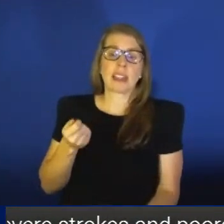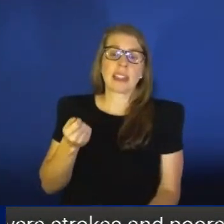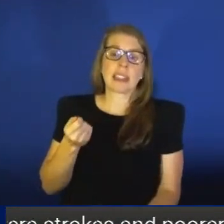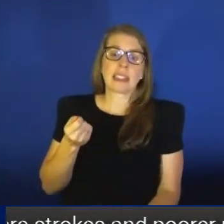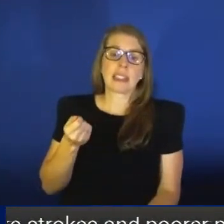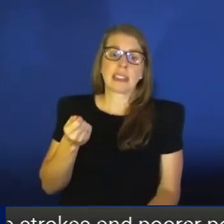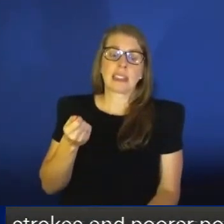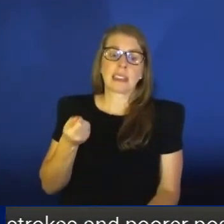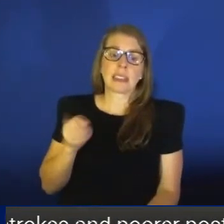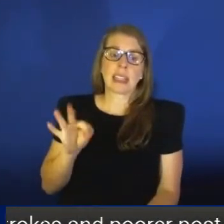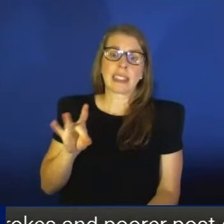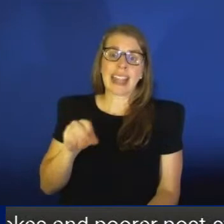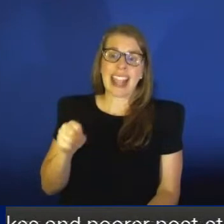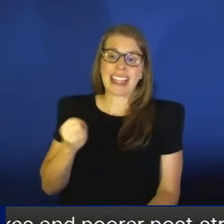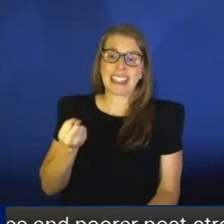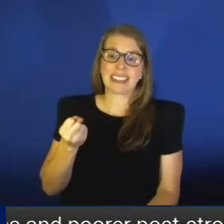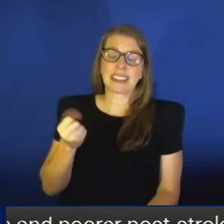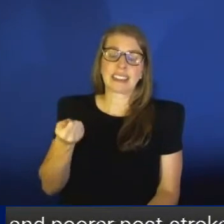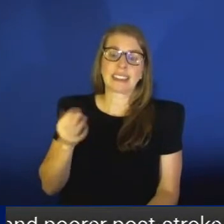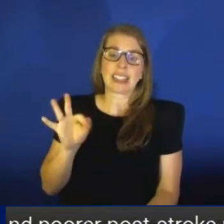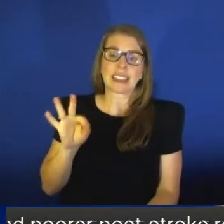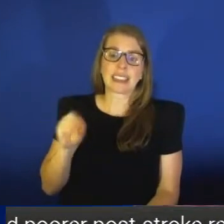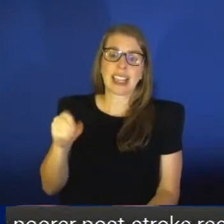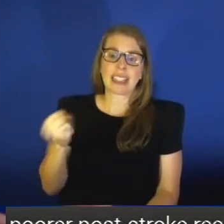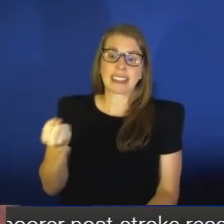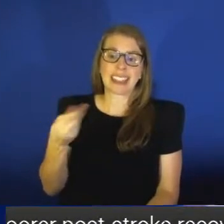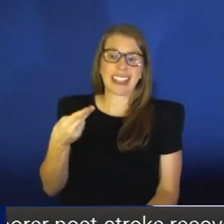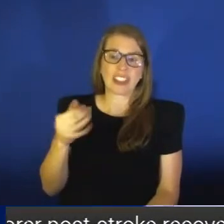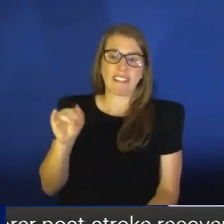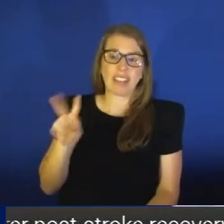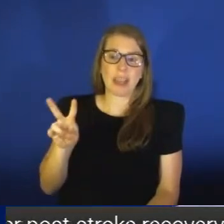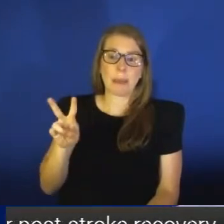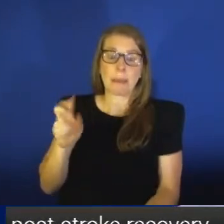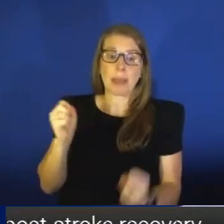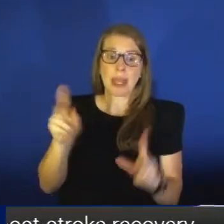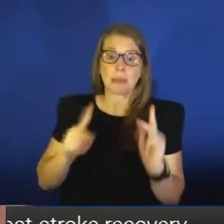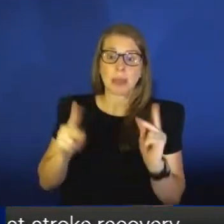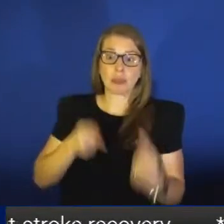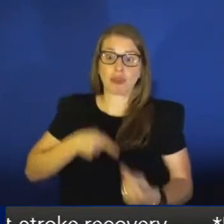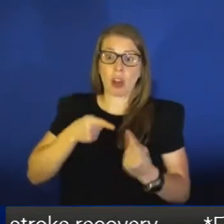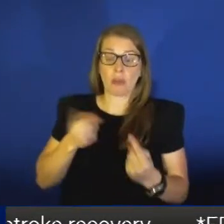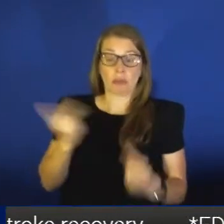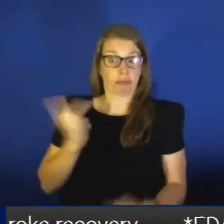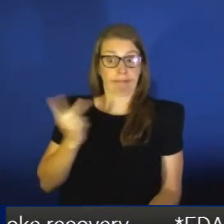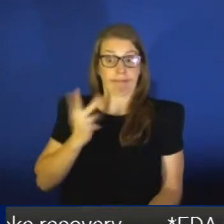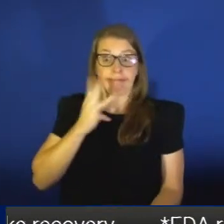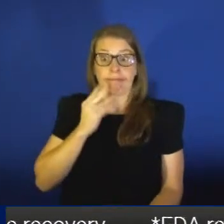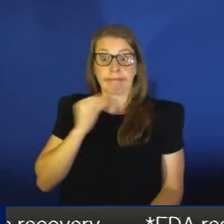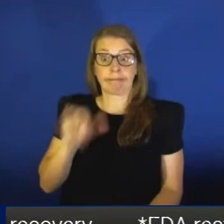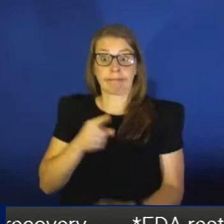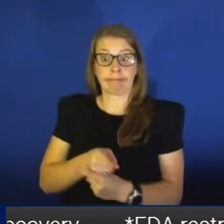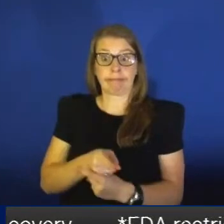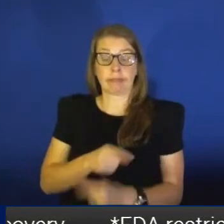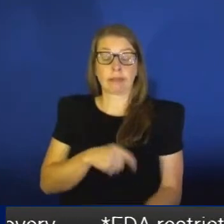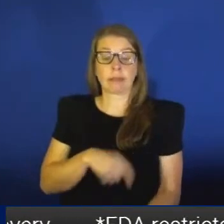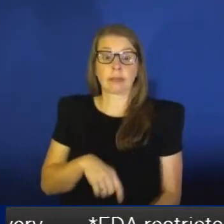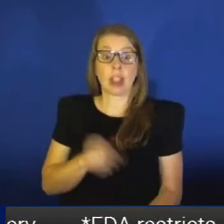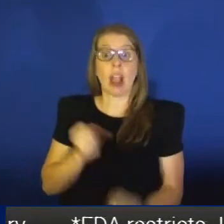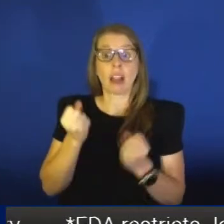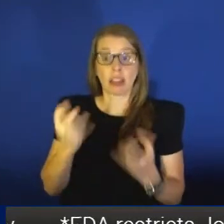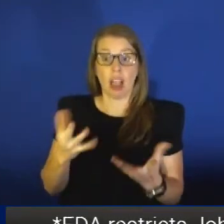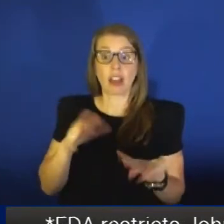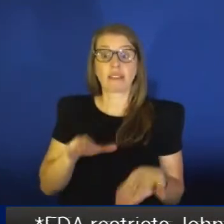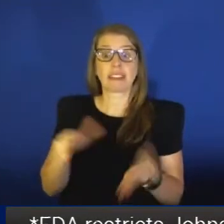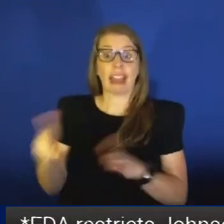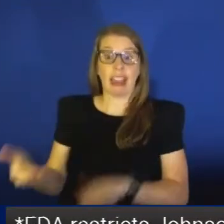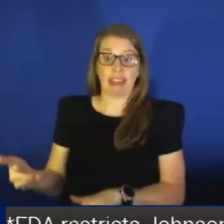HIV era when people struggled a lot at the bedside, because you and I were there, right? There were a lot of deaths, and